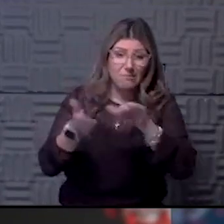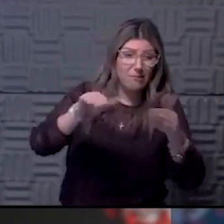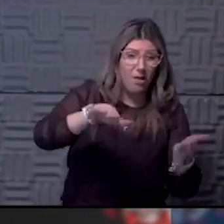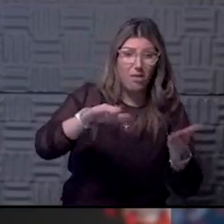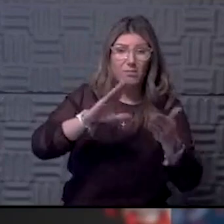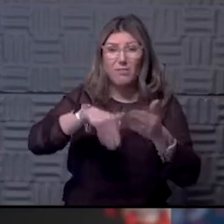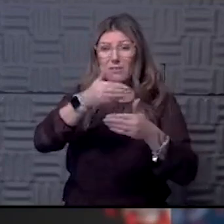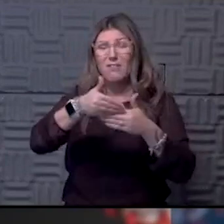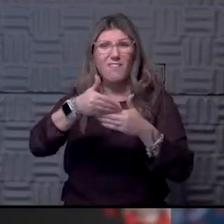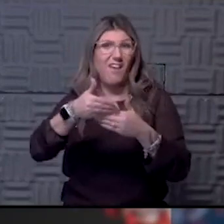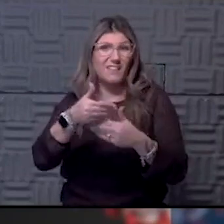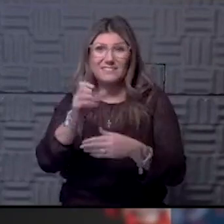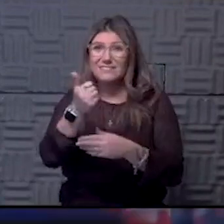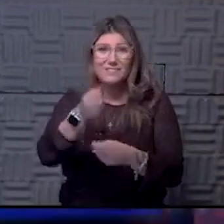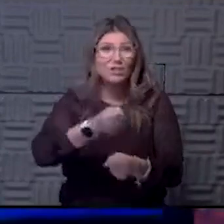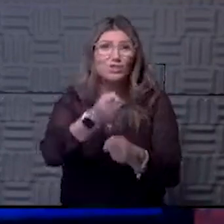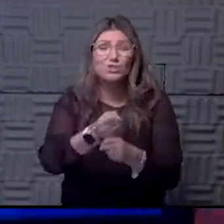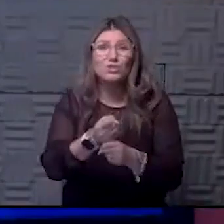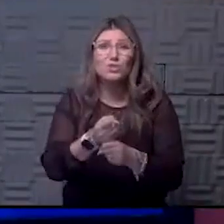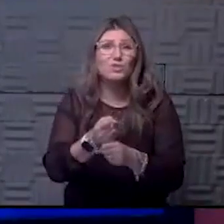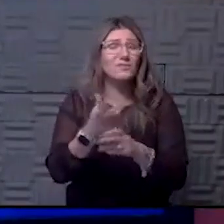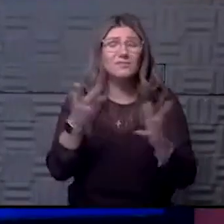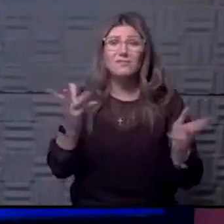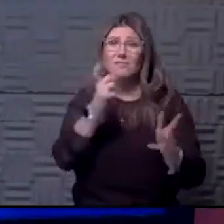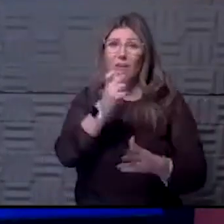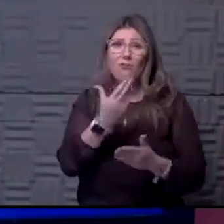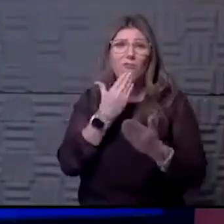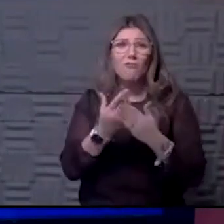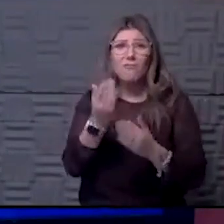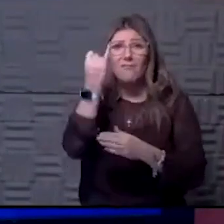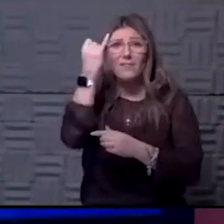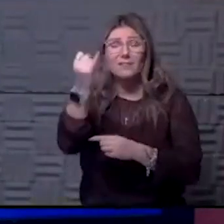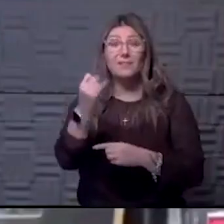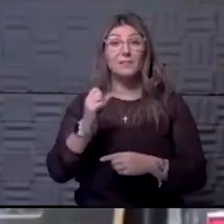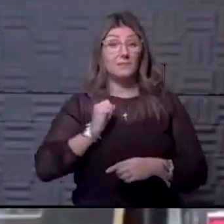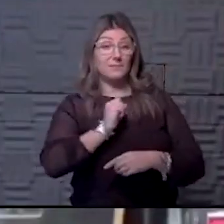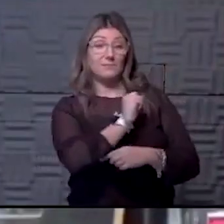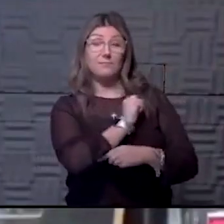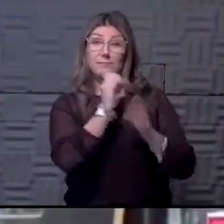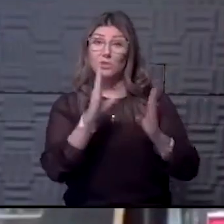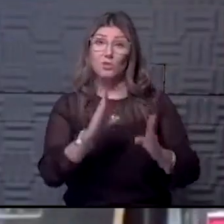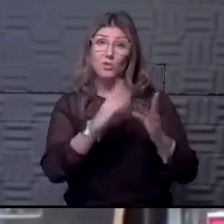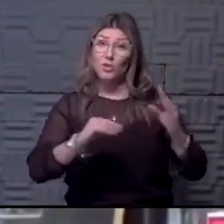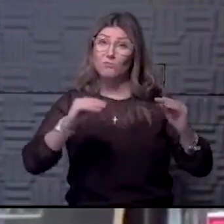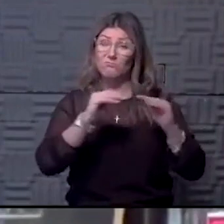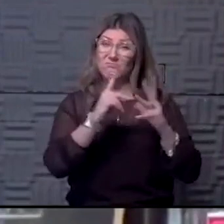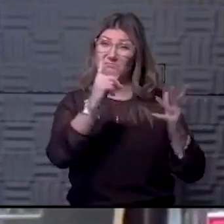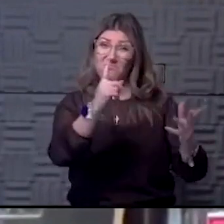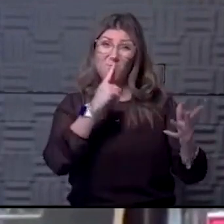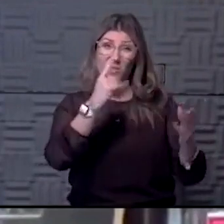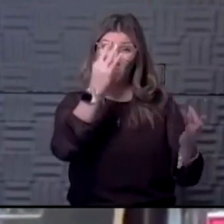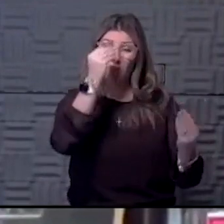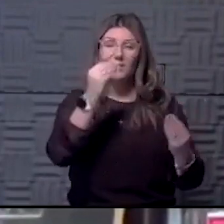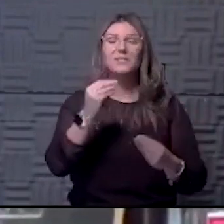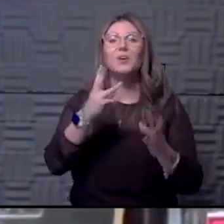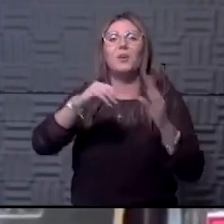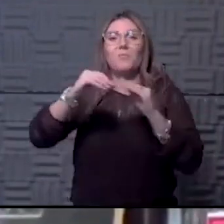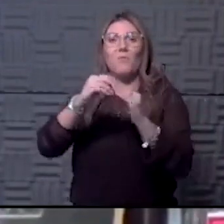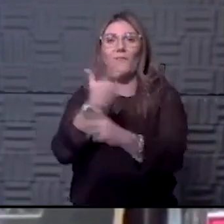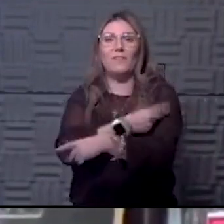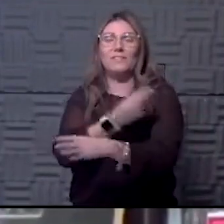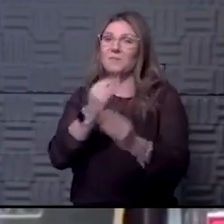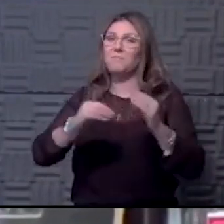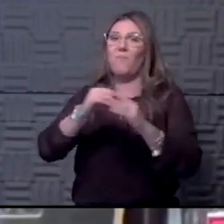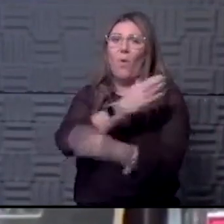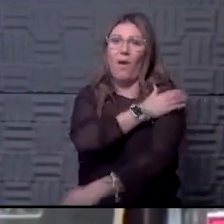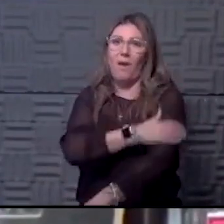the right idea. Senator, final thoughts for today? More vaccines and more arms is my